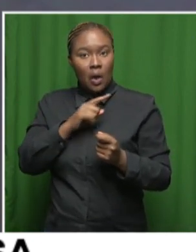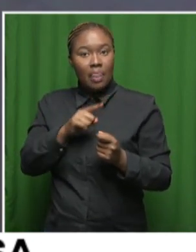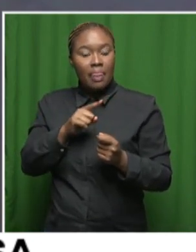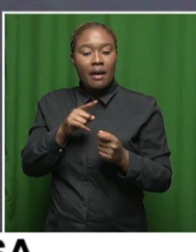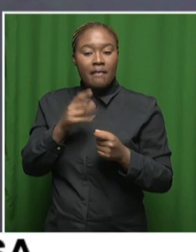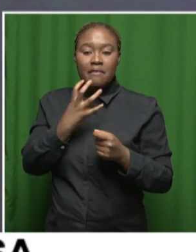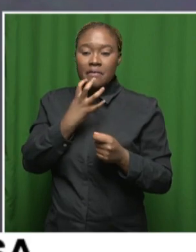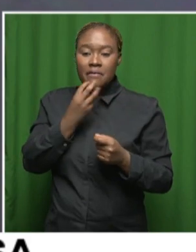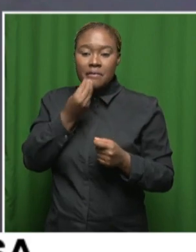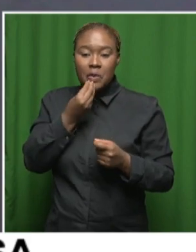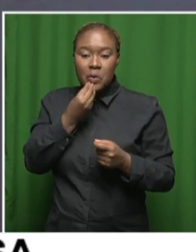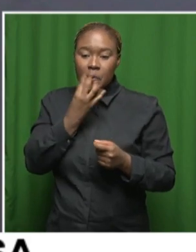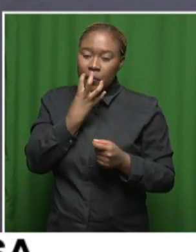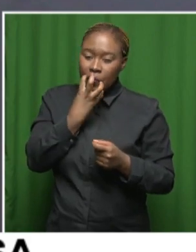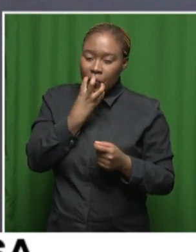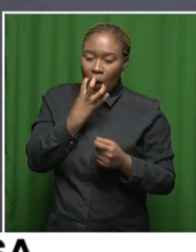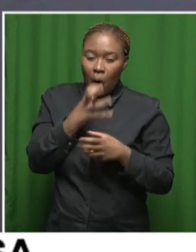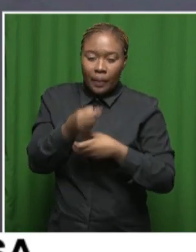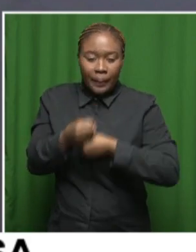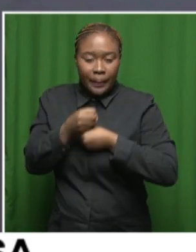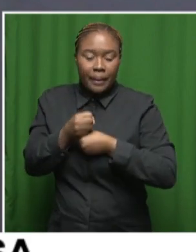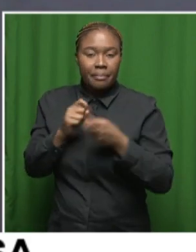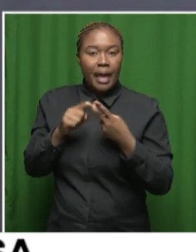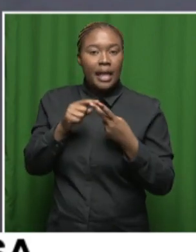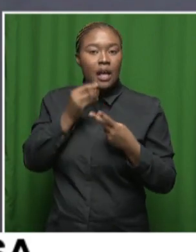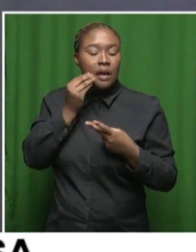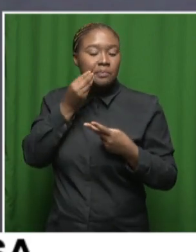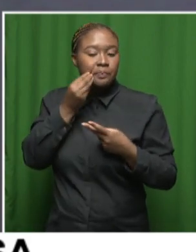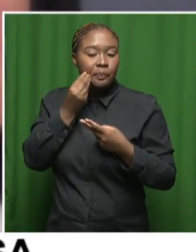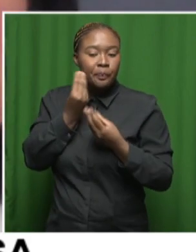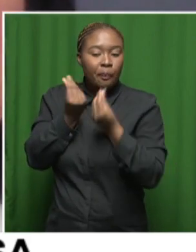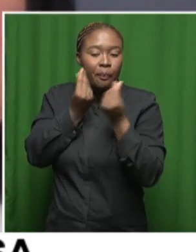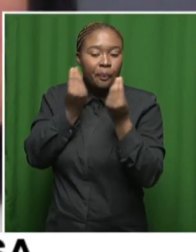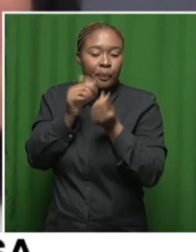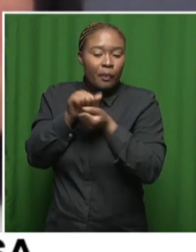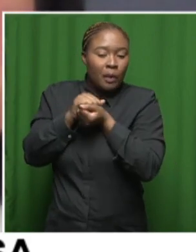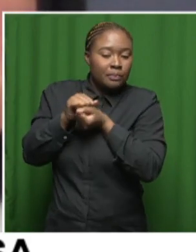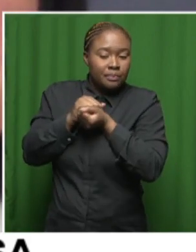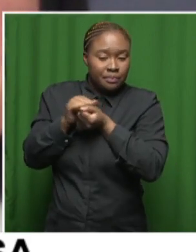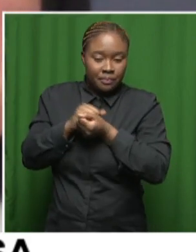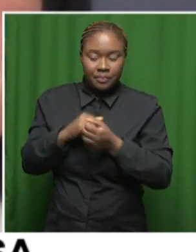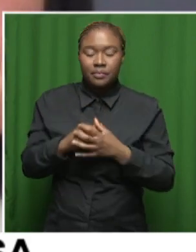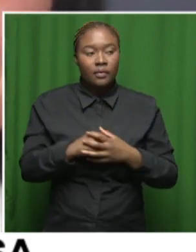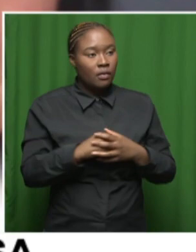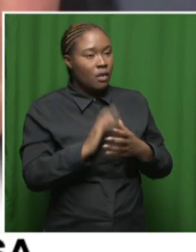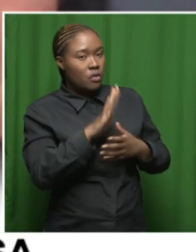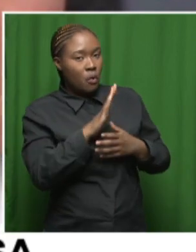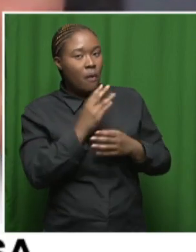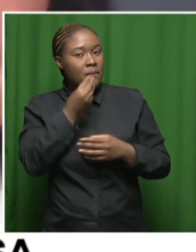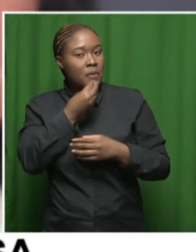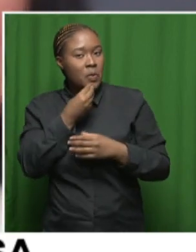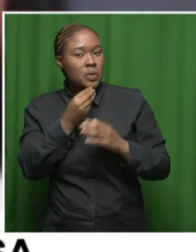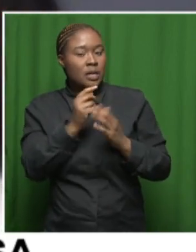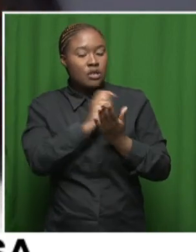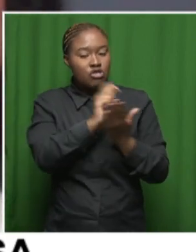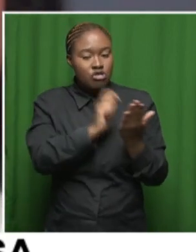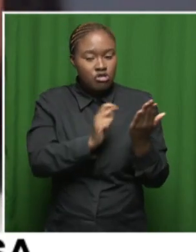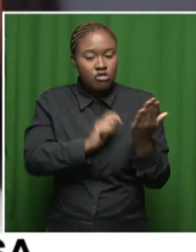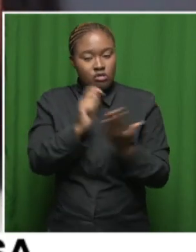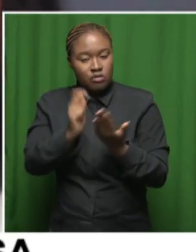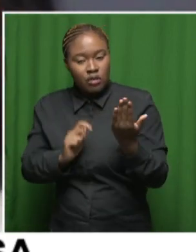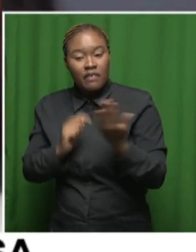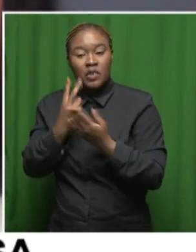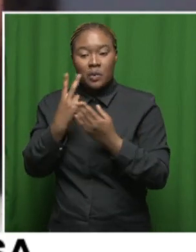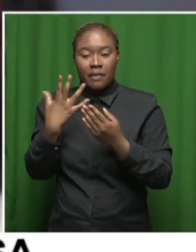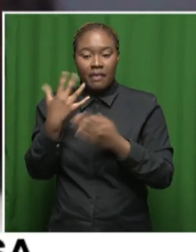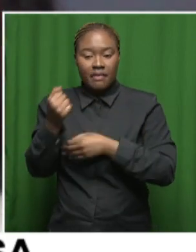keep the food really crisp and delicious. And you've been a food journalist for over 25 years now. Do share with us some of the lessons and food secrets